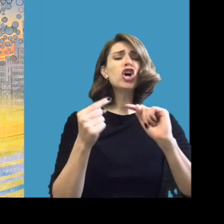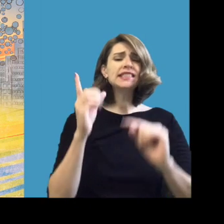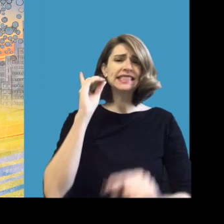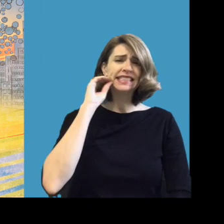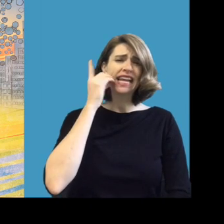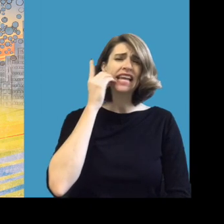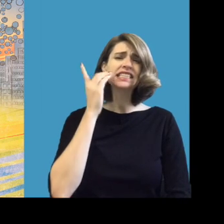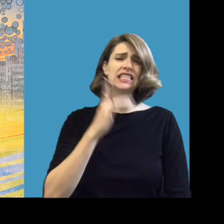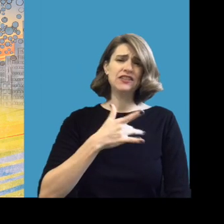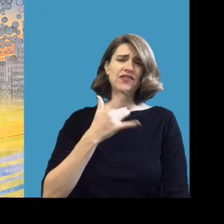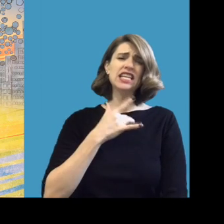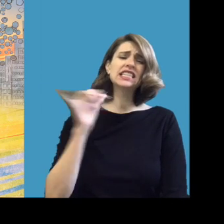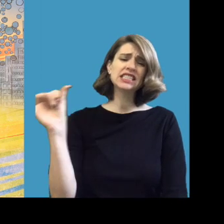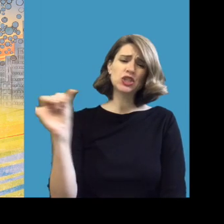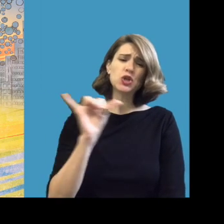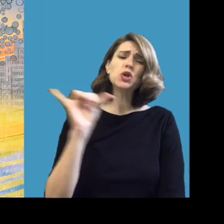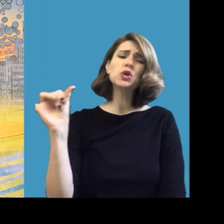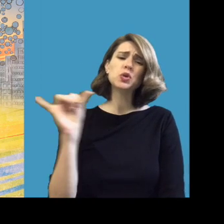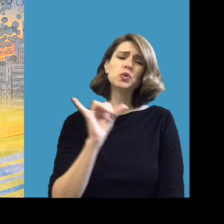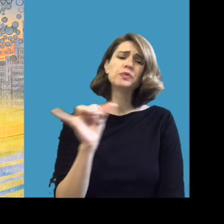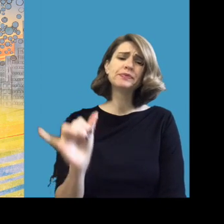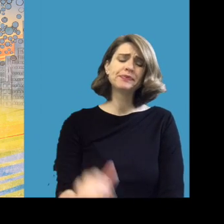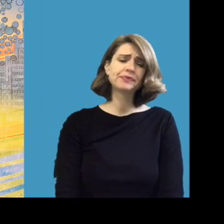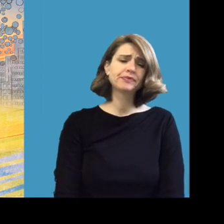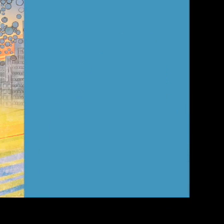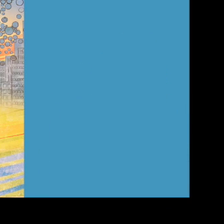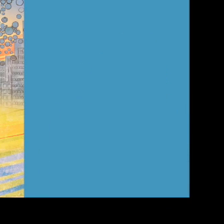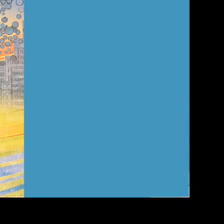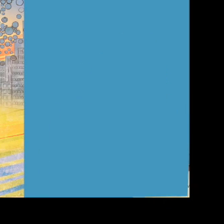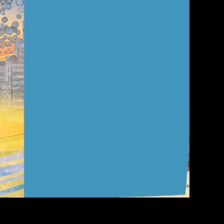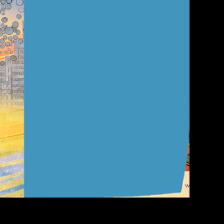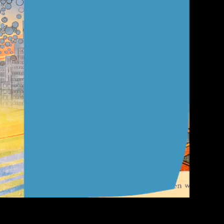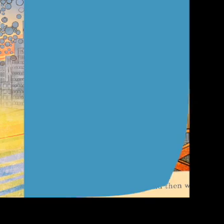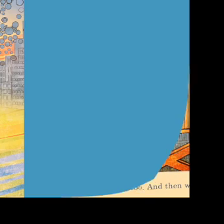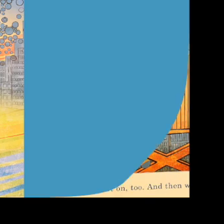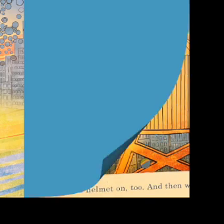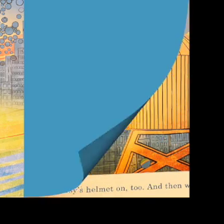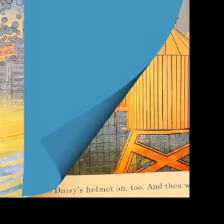It hurts Daisy's feelings too.